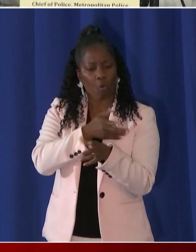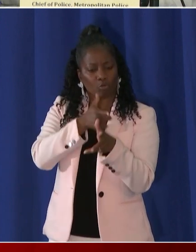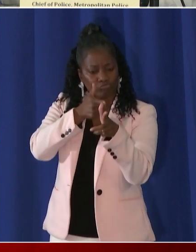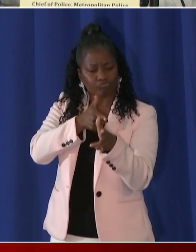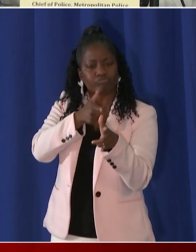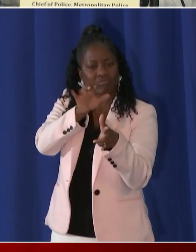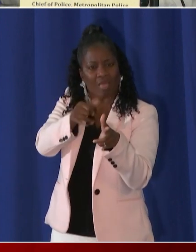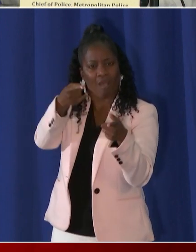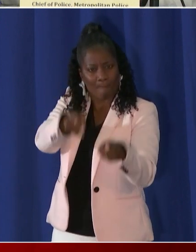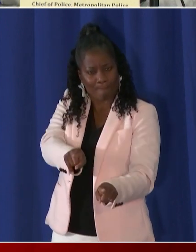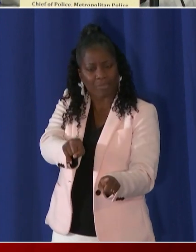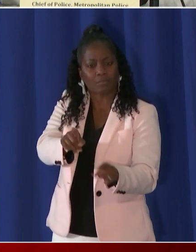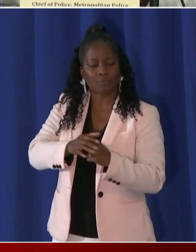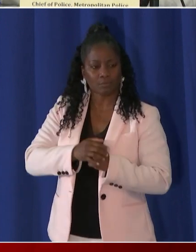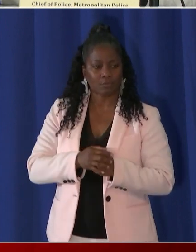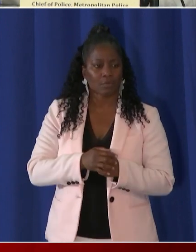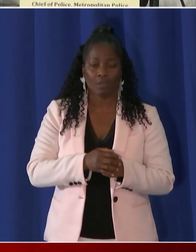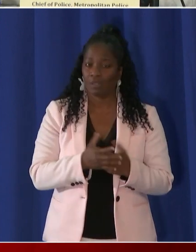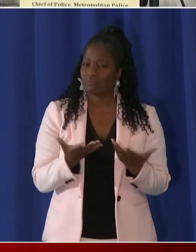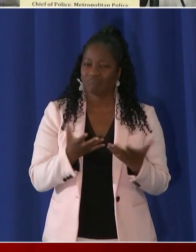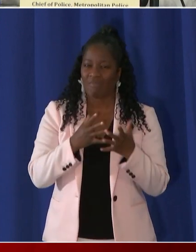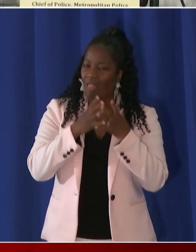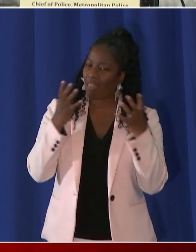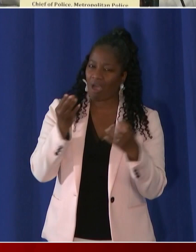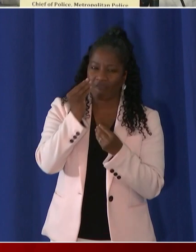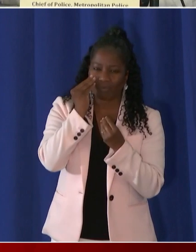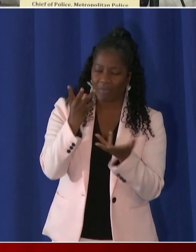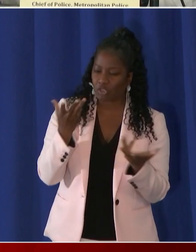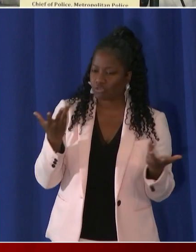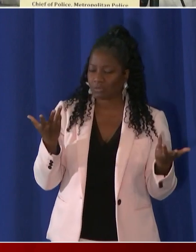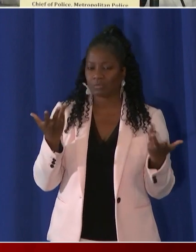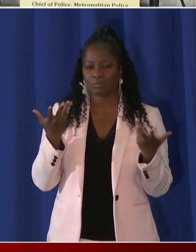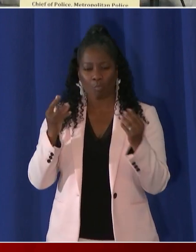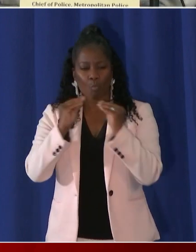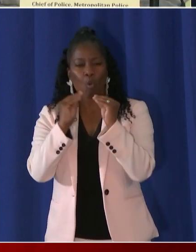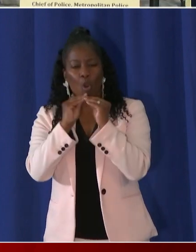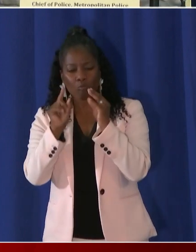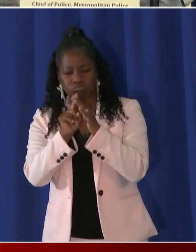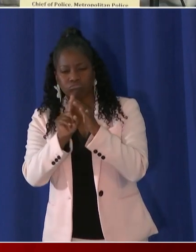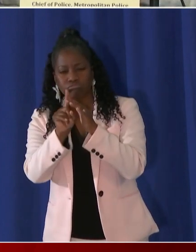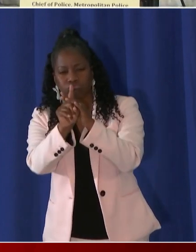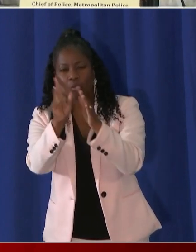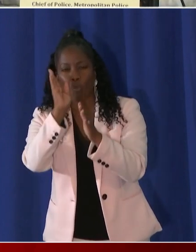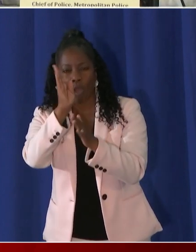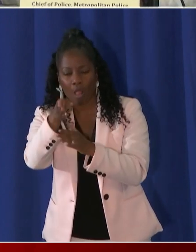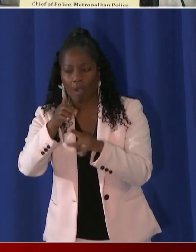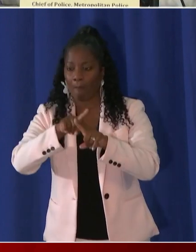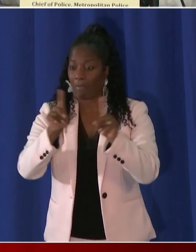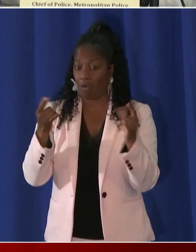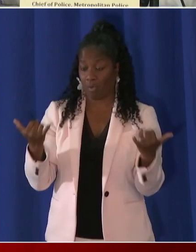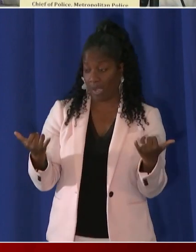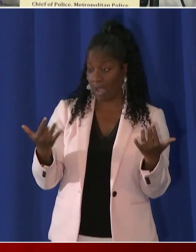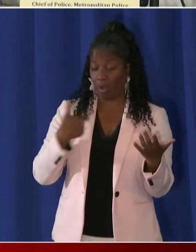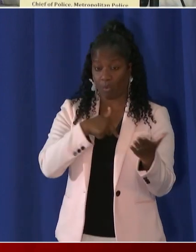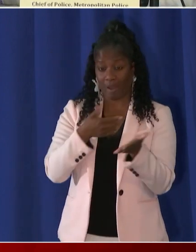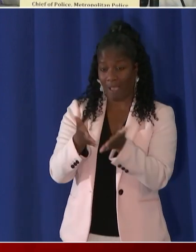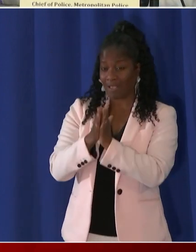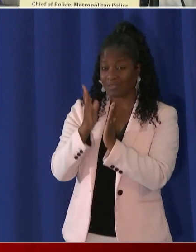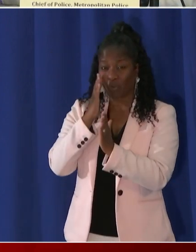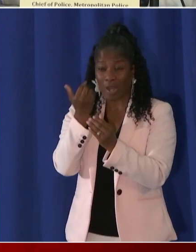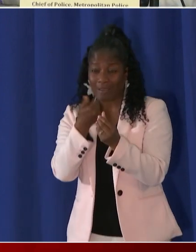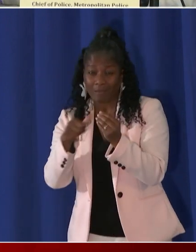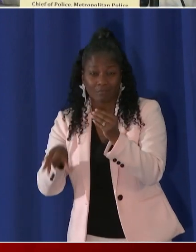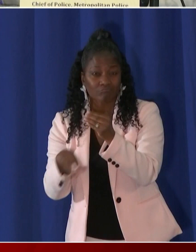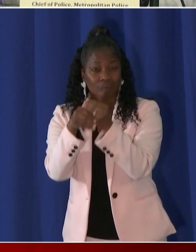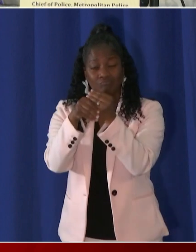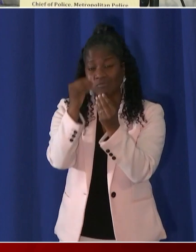shooting taking place. There is a lot of information that I'm sure will come to light, and at this point, we're really asking for any